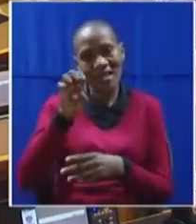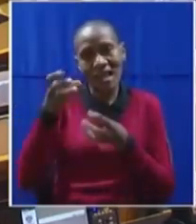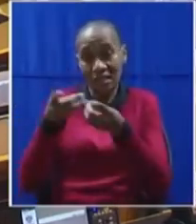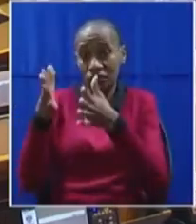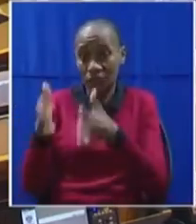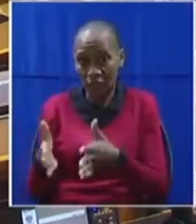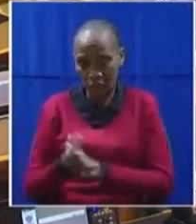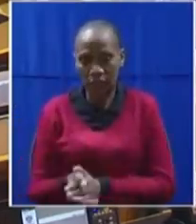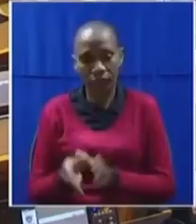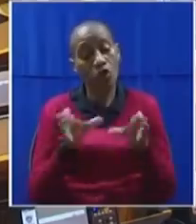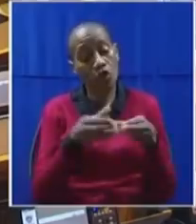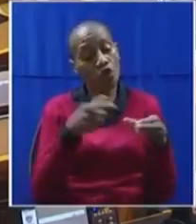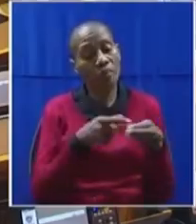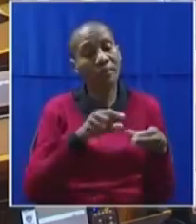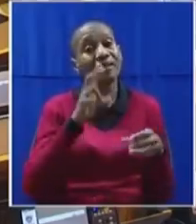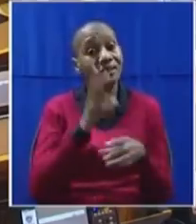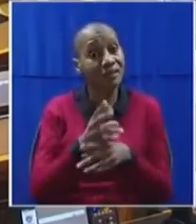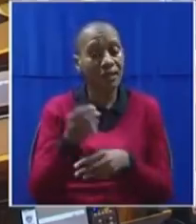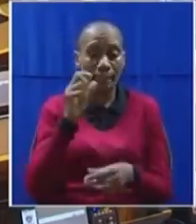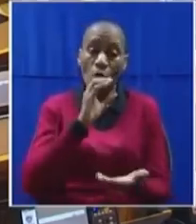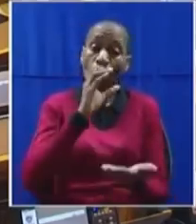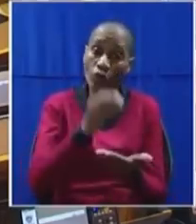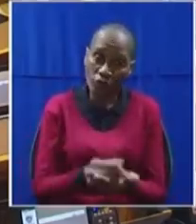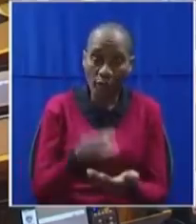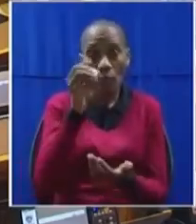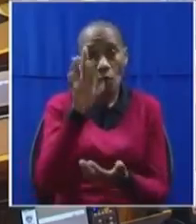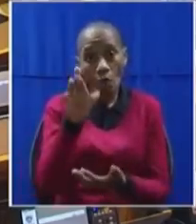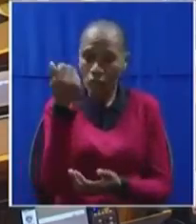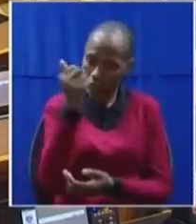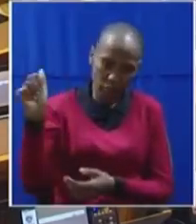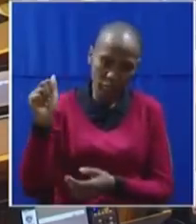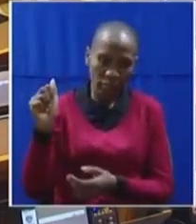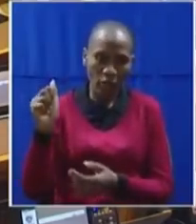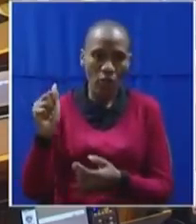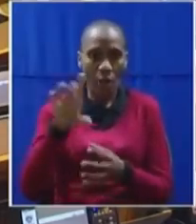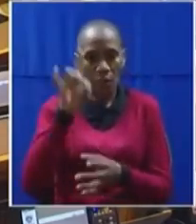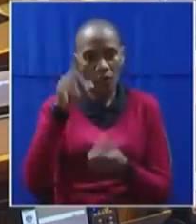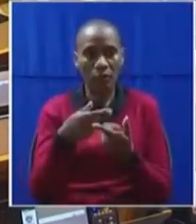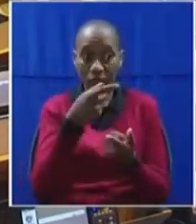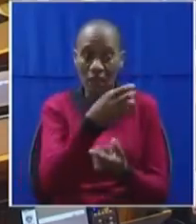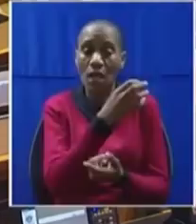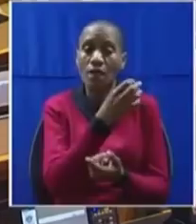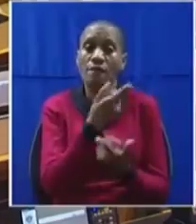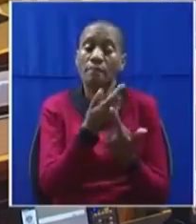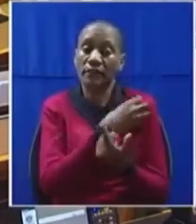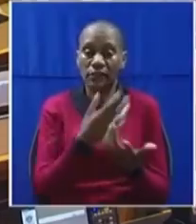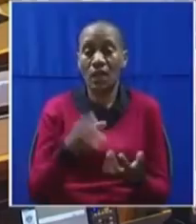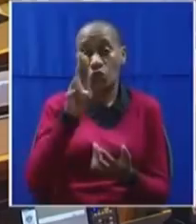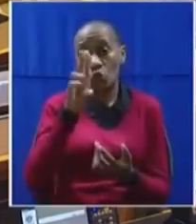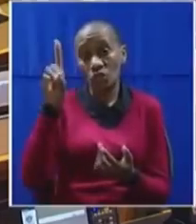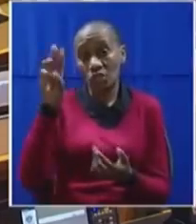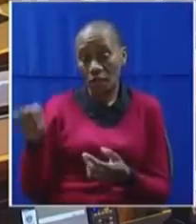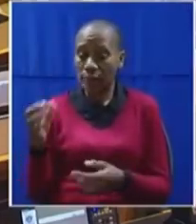then the committee, on the other hand, must either confirm or reject the nomination by the minister. Our view as the UDM is that if